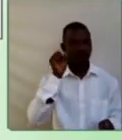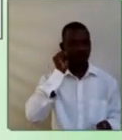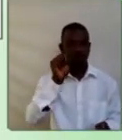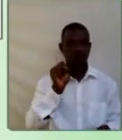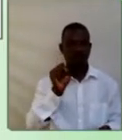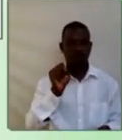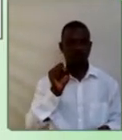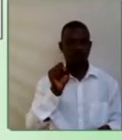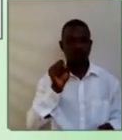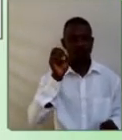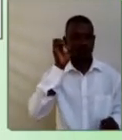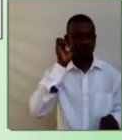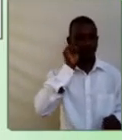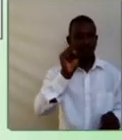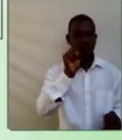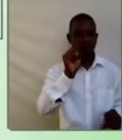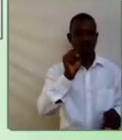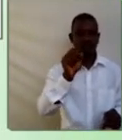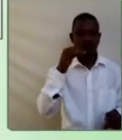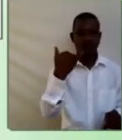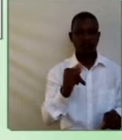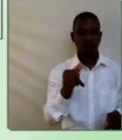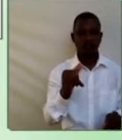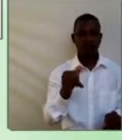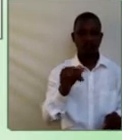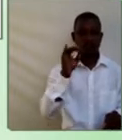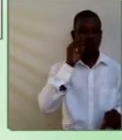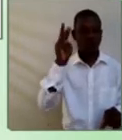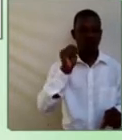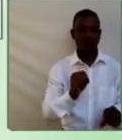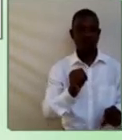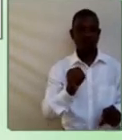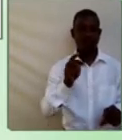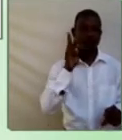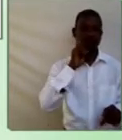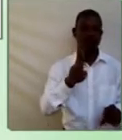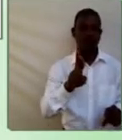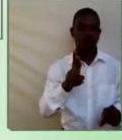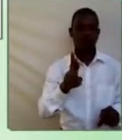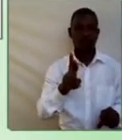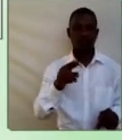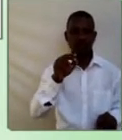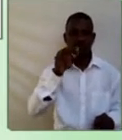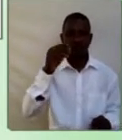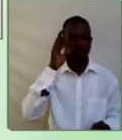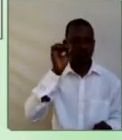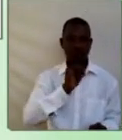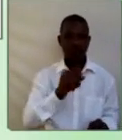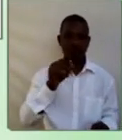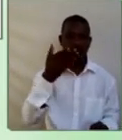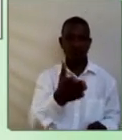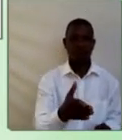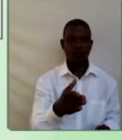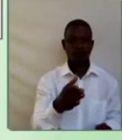she, it, they, him, her, it,